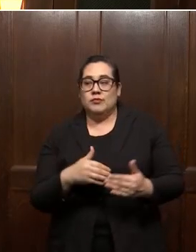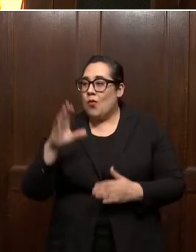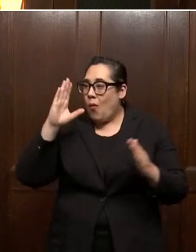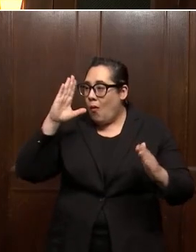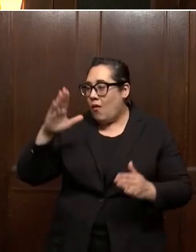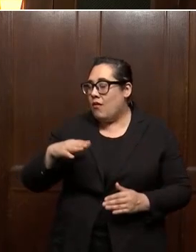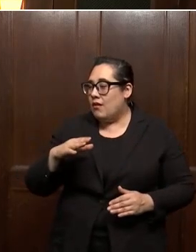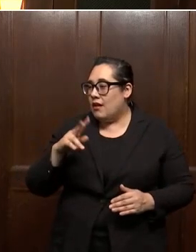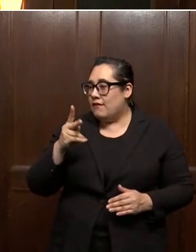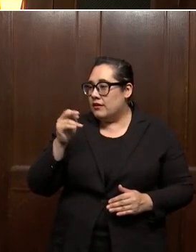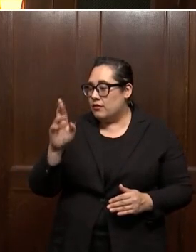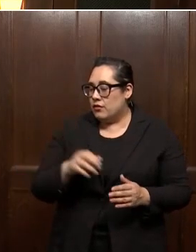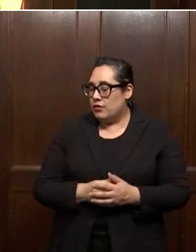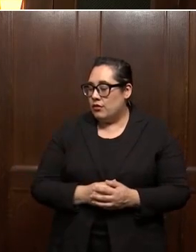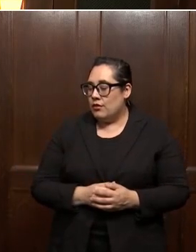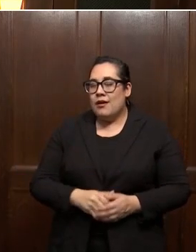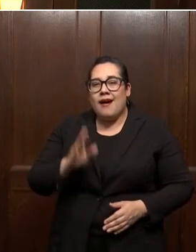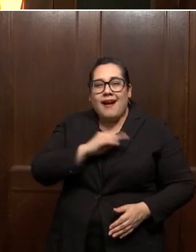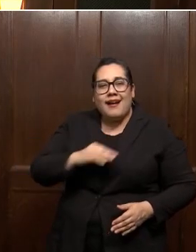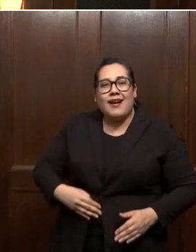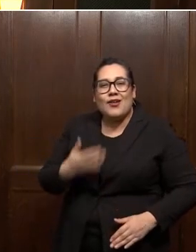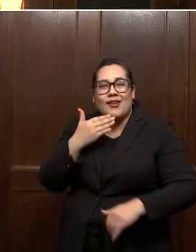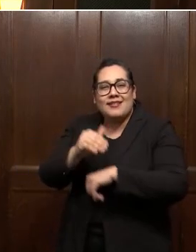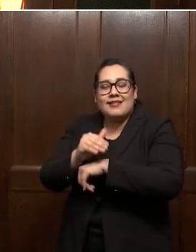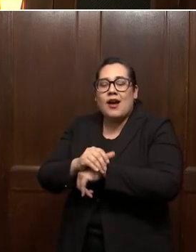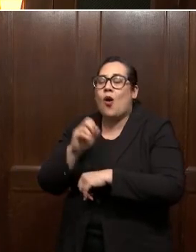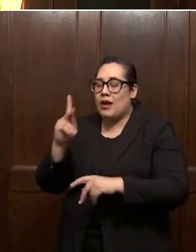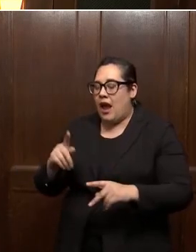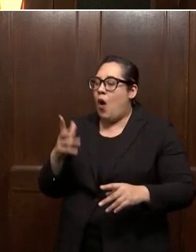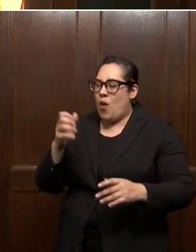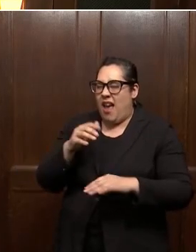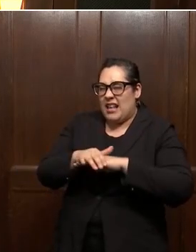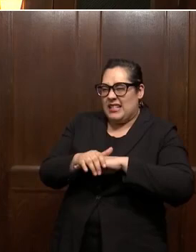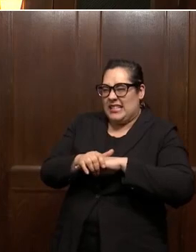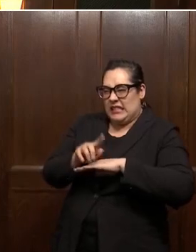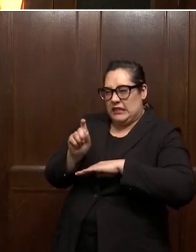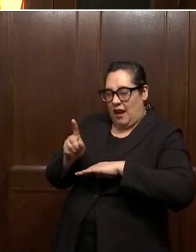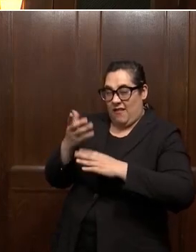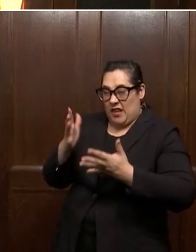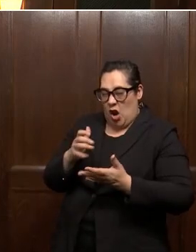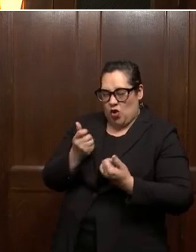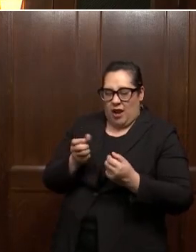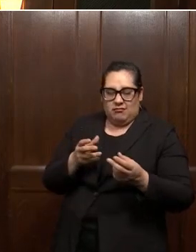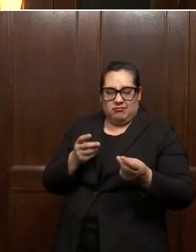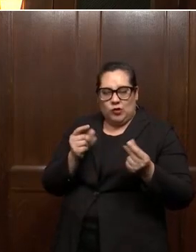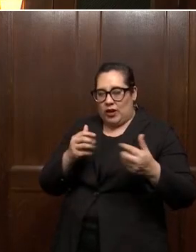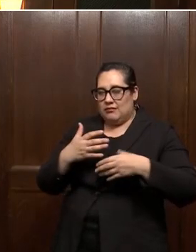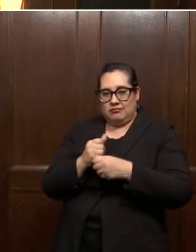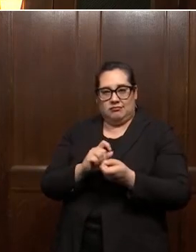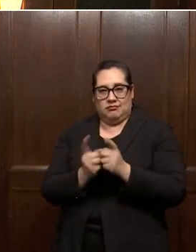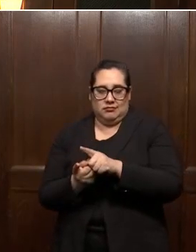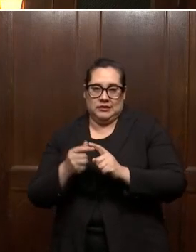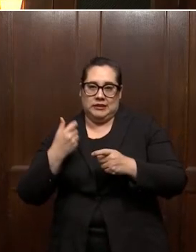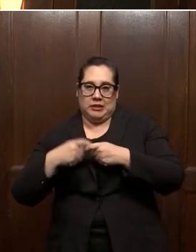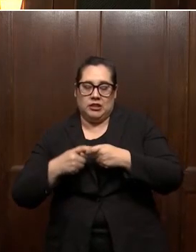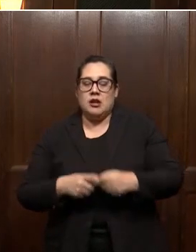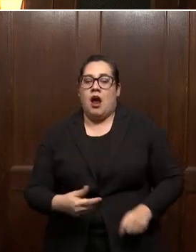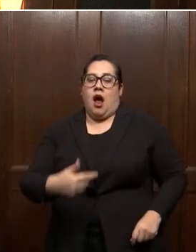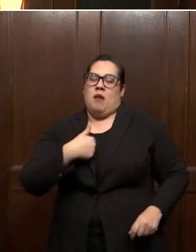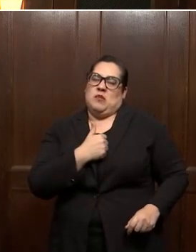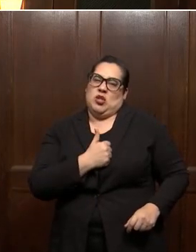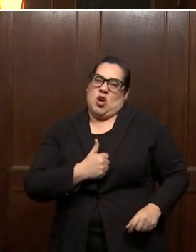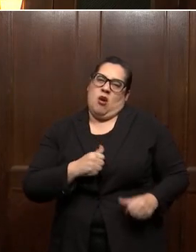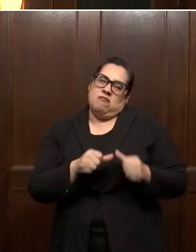Victor. Alcalde, ¿qué tal? Muy buenas tardes. I'm going to ask you in English, and then I'll try to do it really quick in Spanish. Okay. I'm sorry